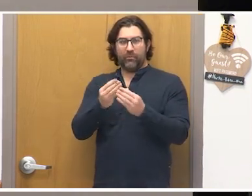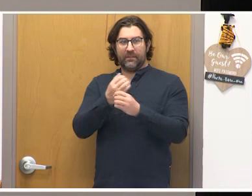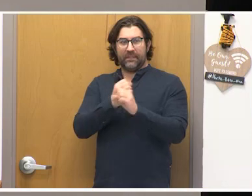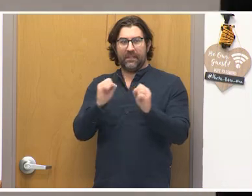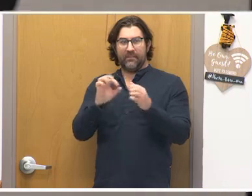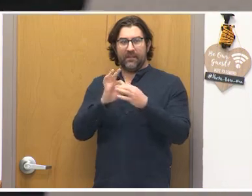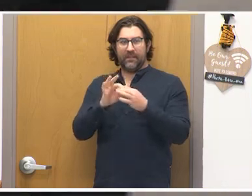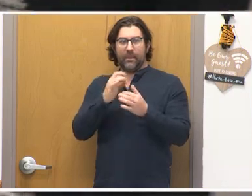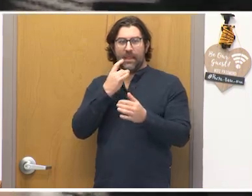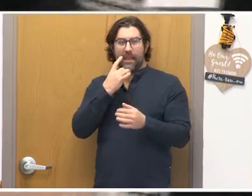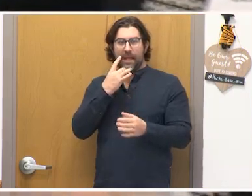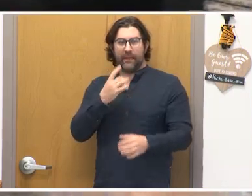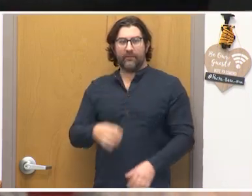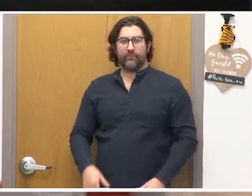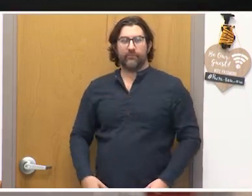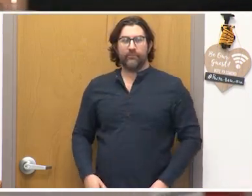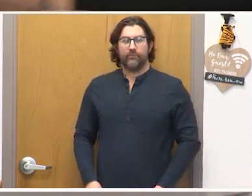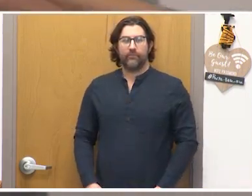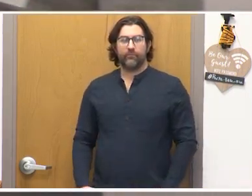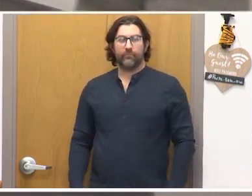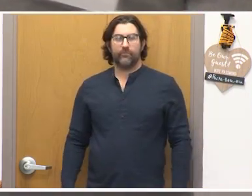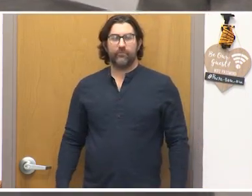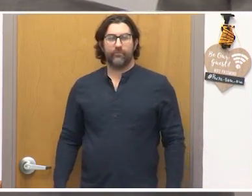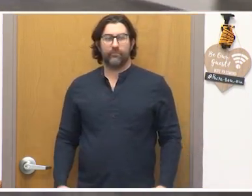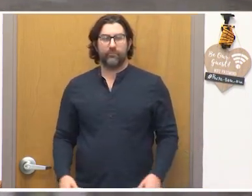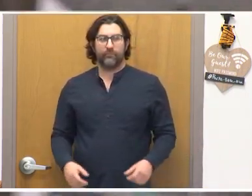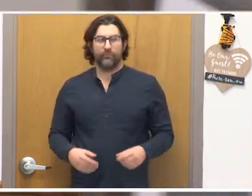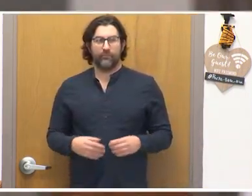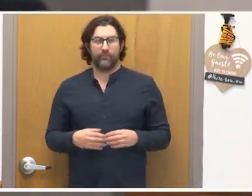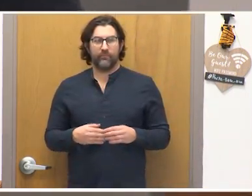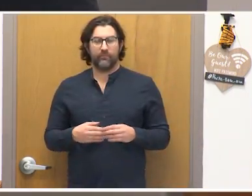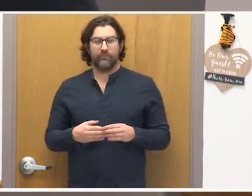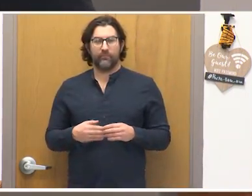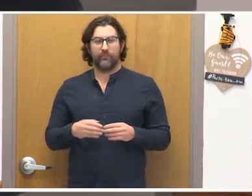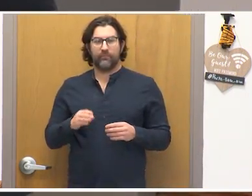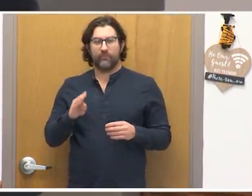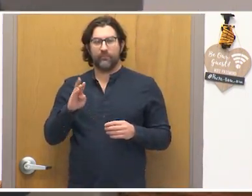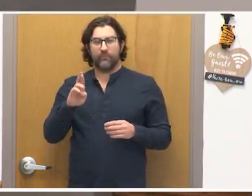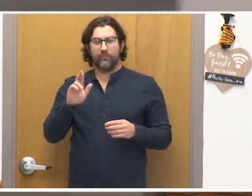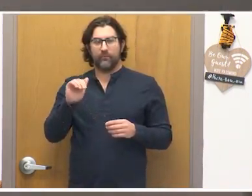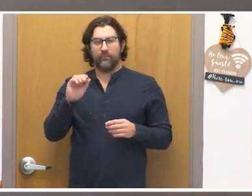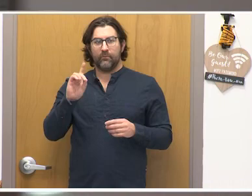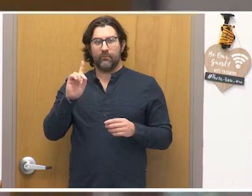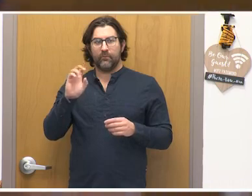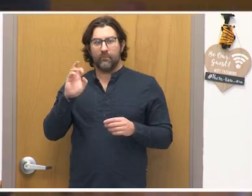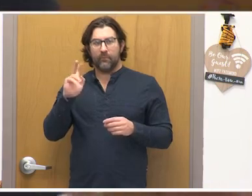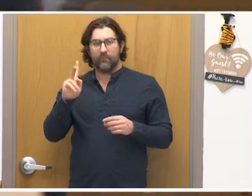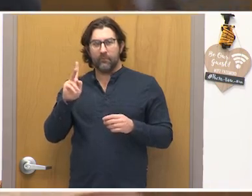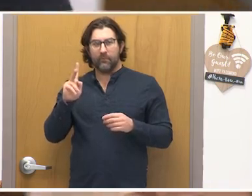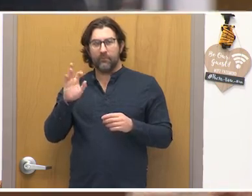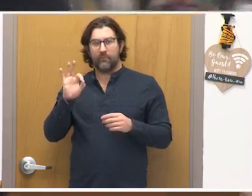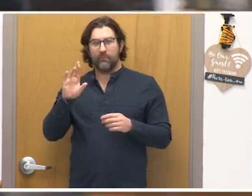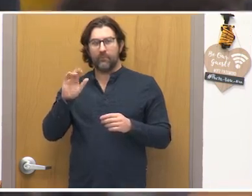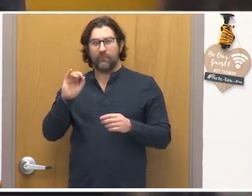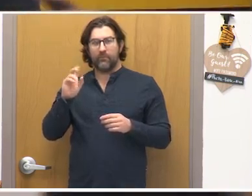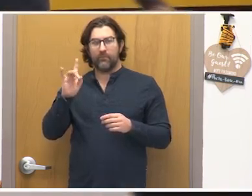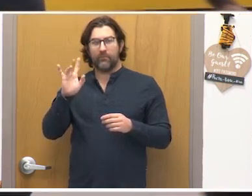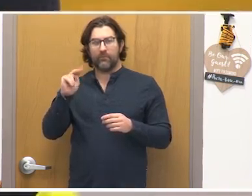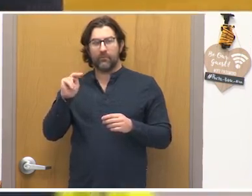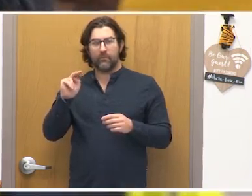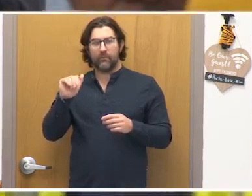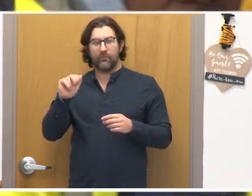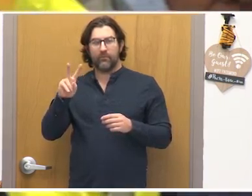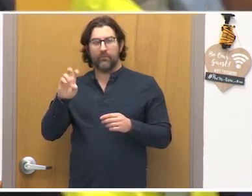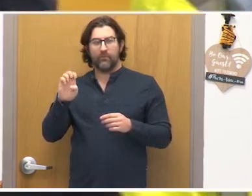of situations. So we are talking about Braddock and Frankstown Avenue. Is that what we're doing?